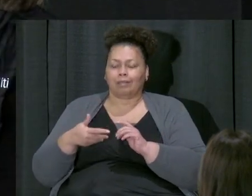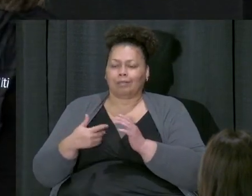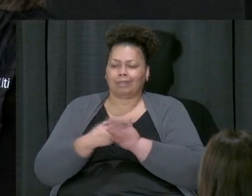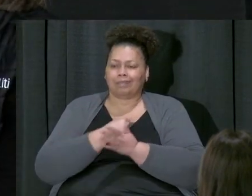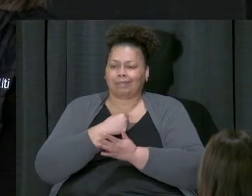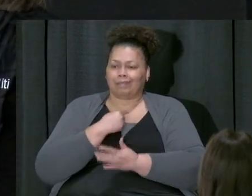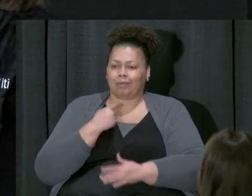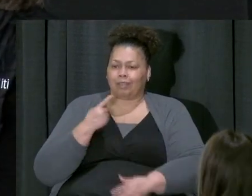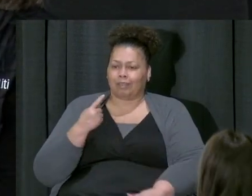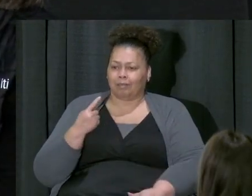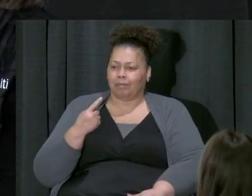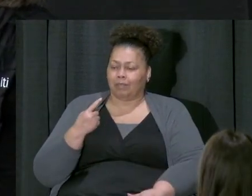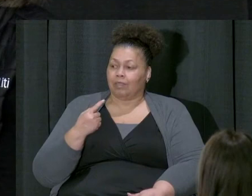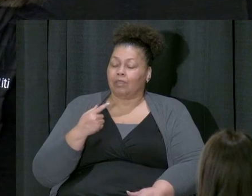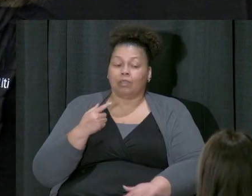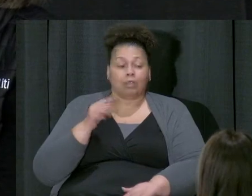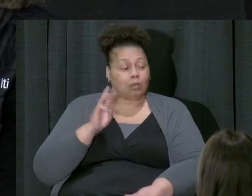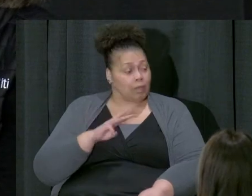website address? It's